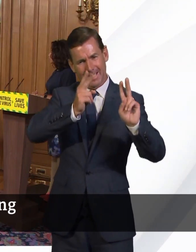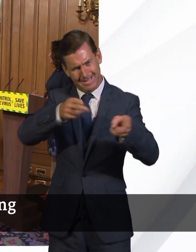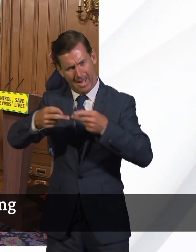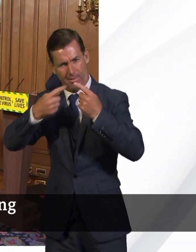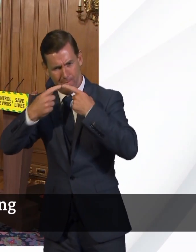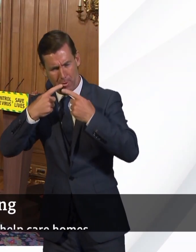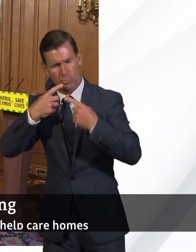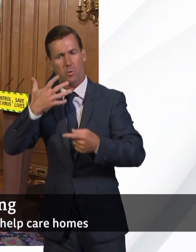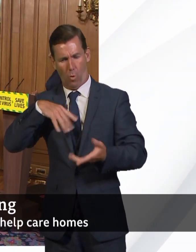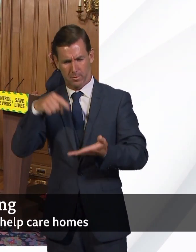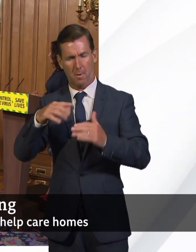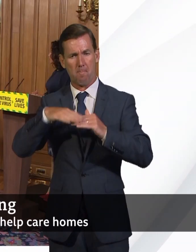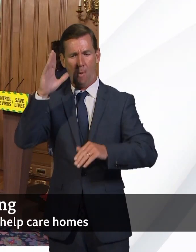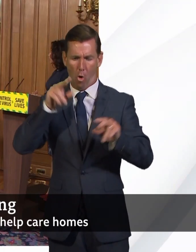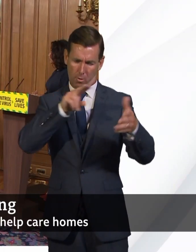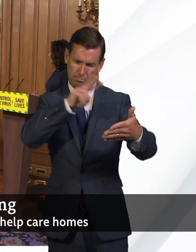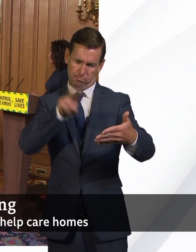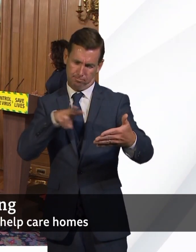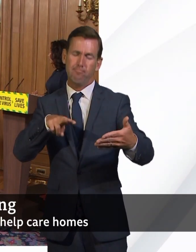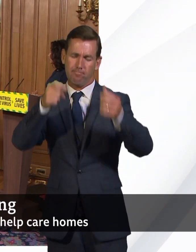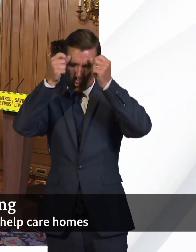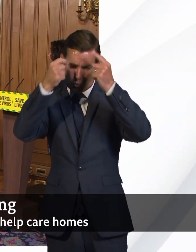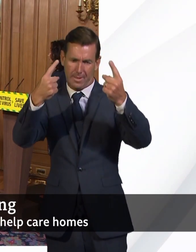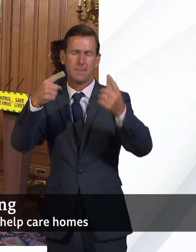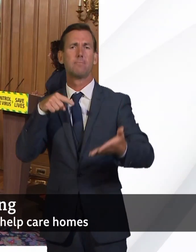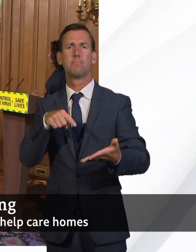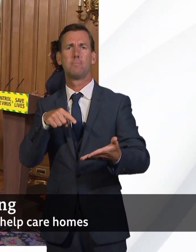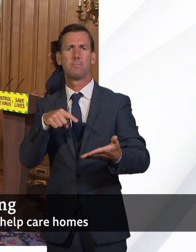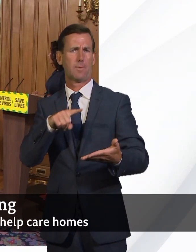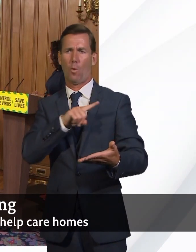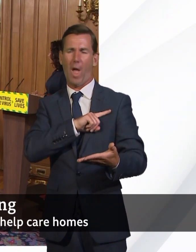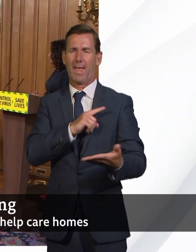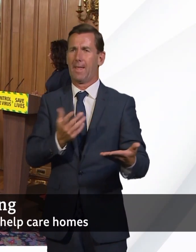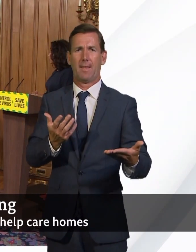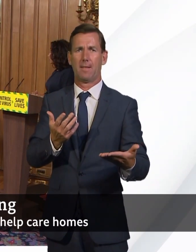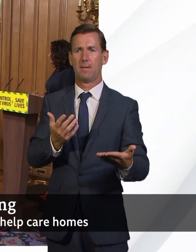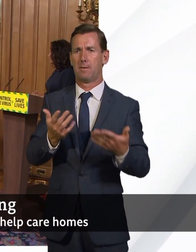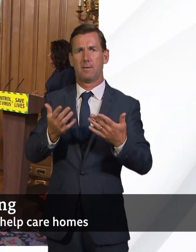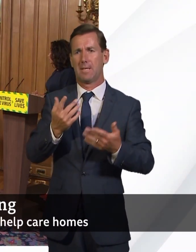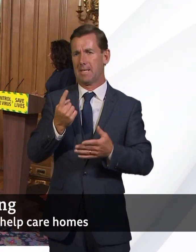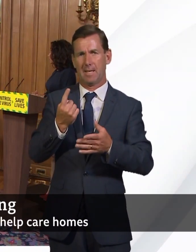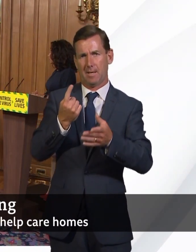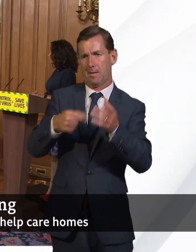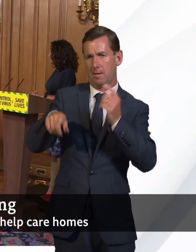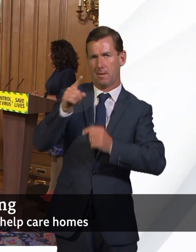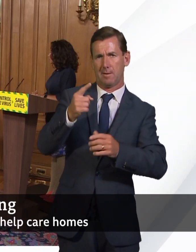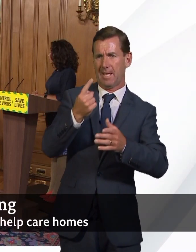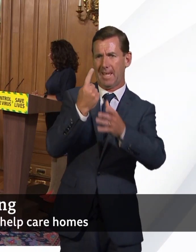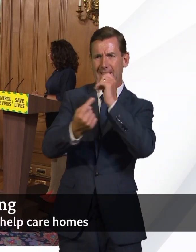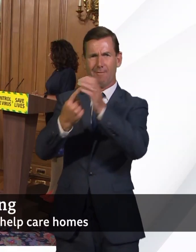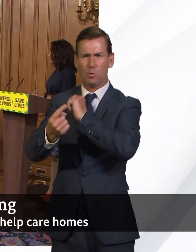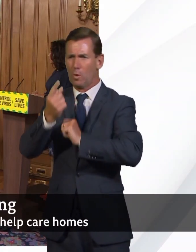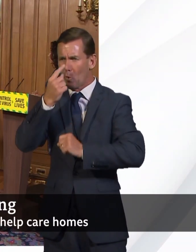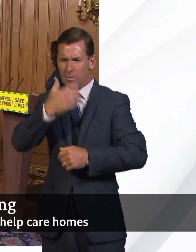much more understandable, I think, because it's clearly quite difficult to, with individuals who have multiple diseases,